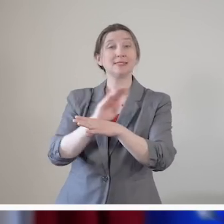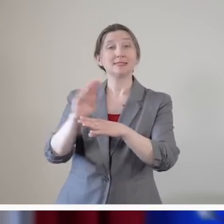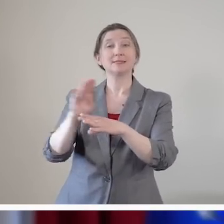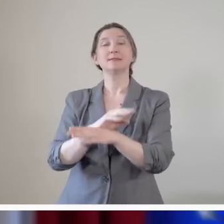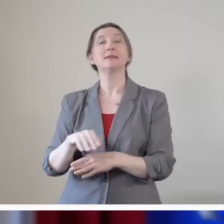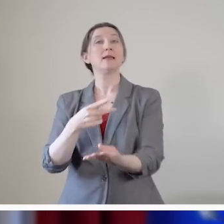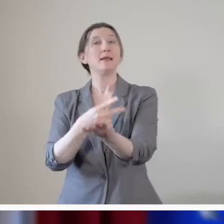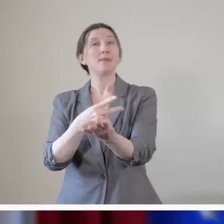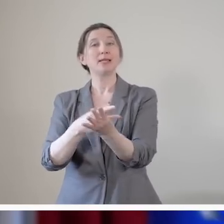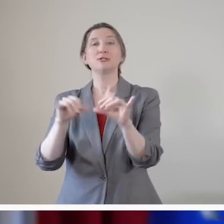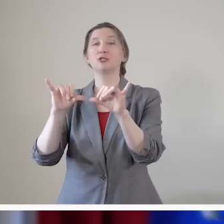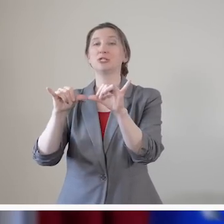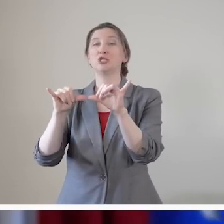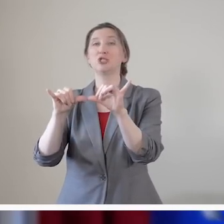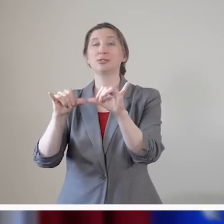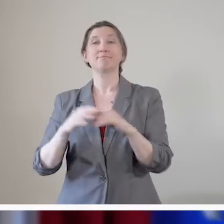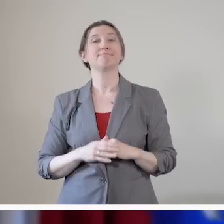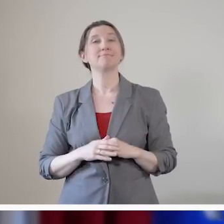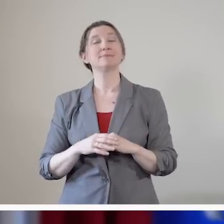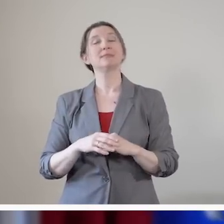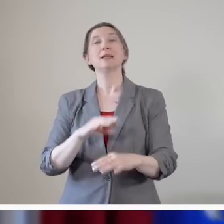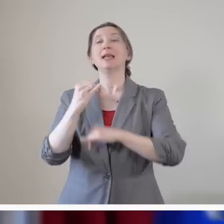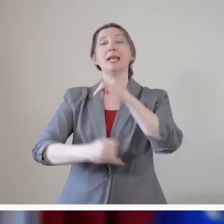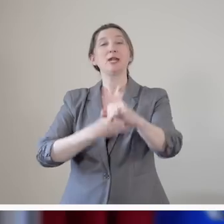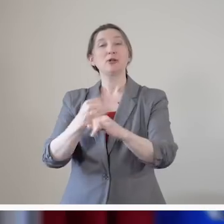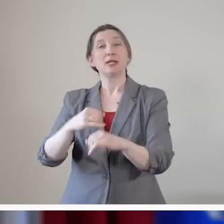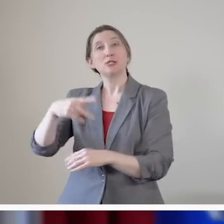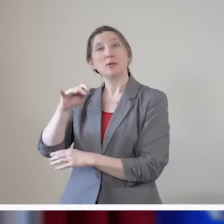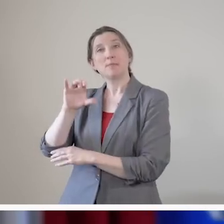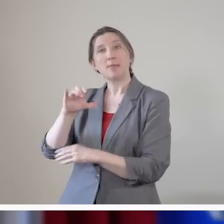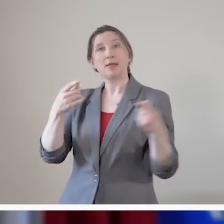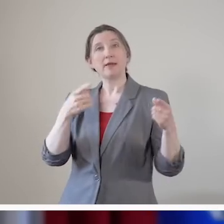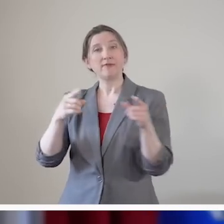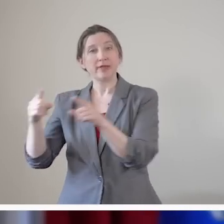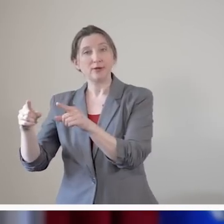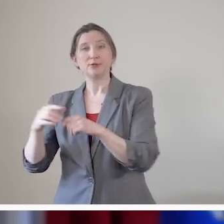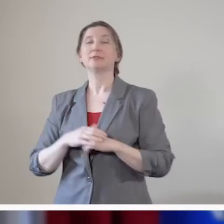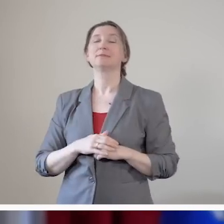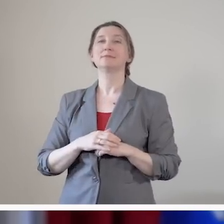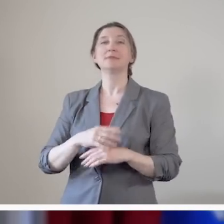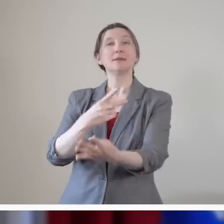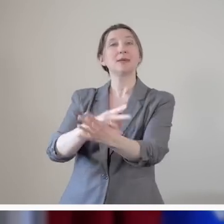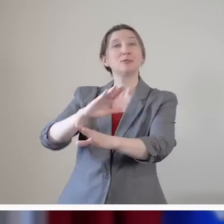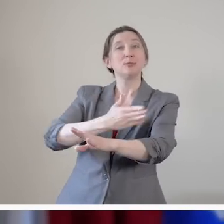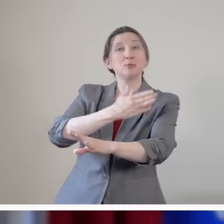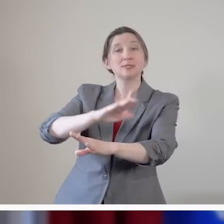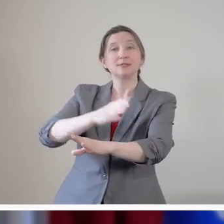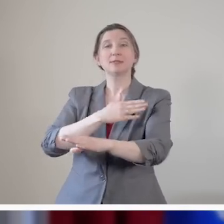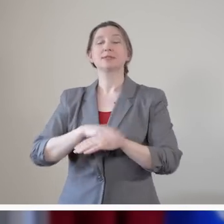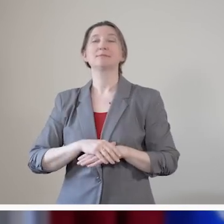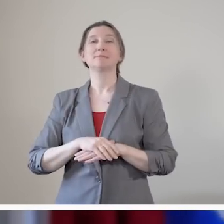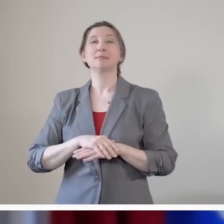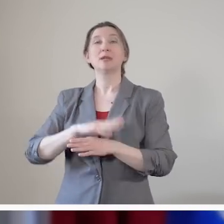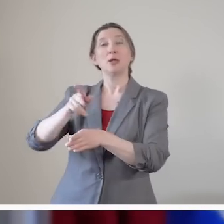Administration, Master of Engineering, Master of International Public Affairs, Master of Music,